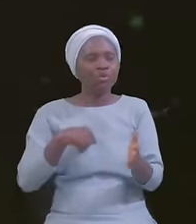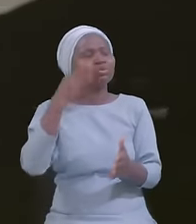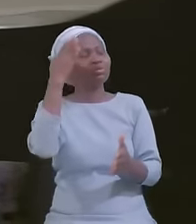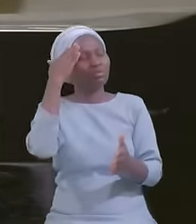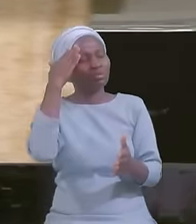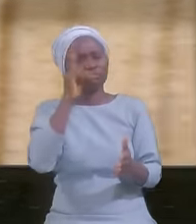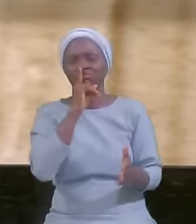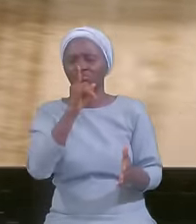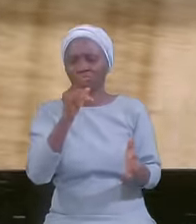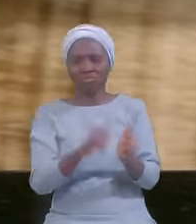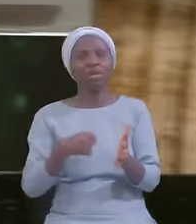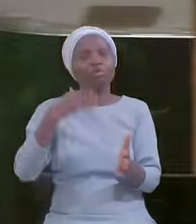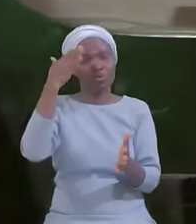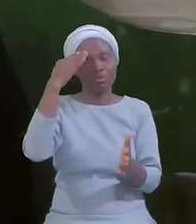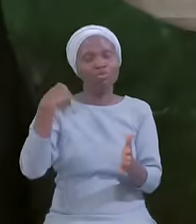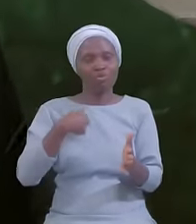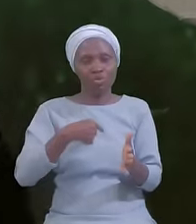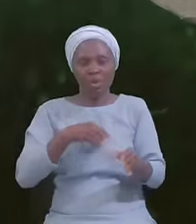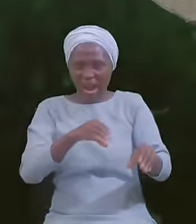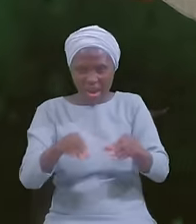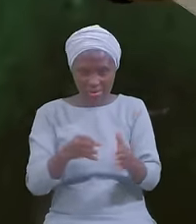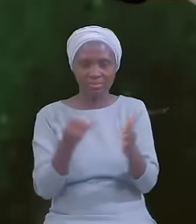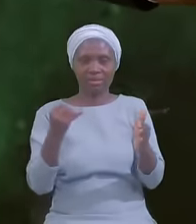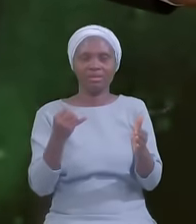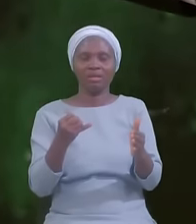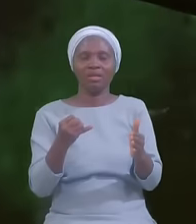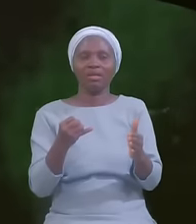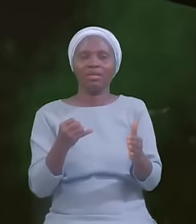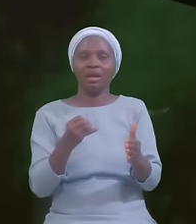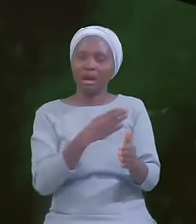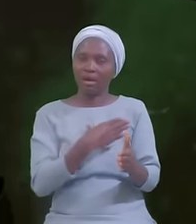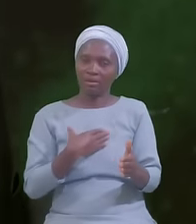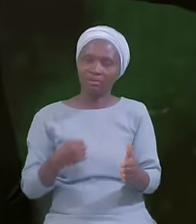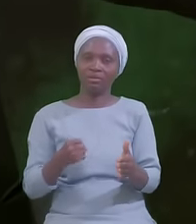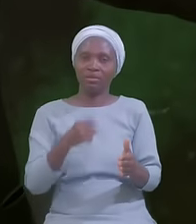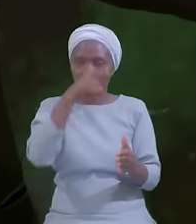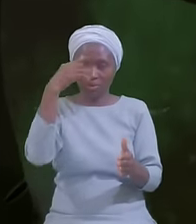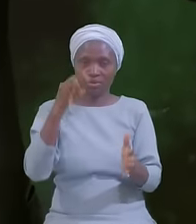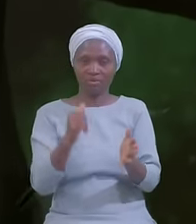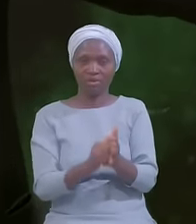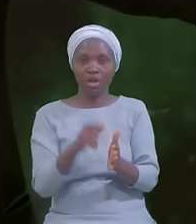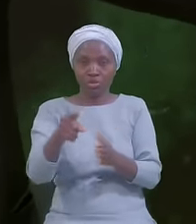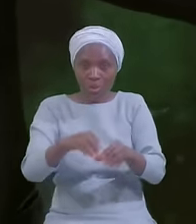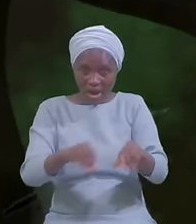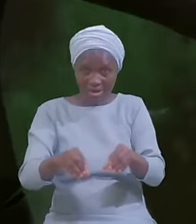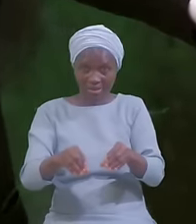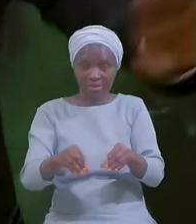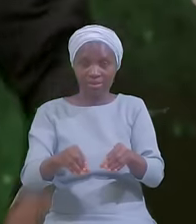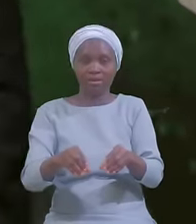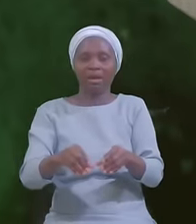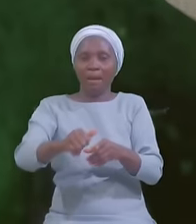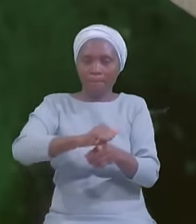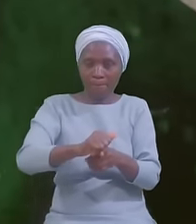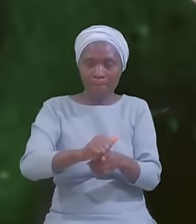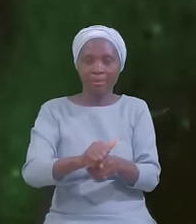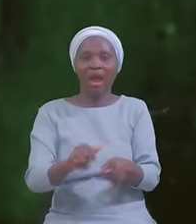we act out. You're sure? Because of that, you act. And you act according